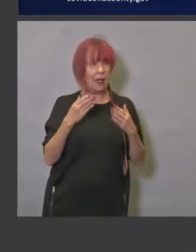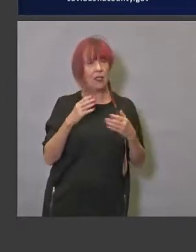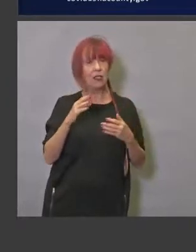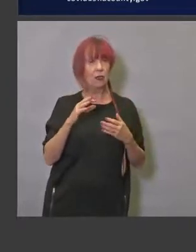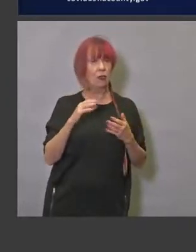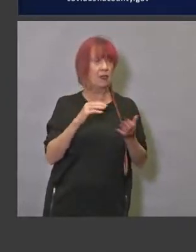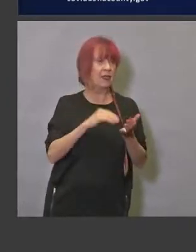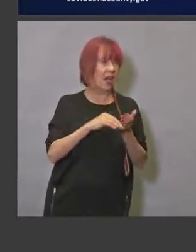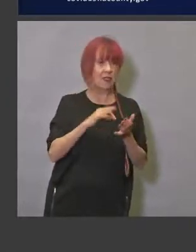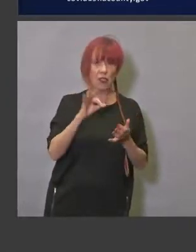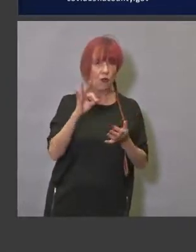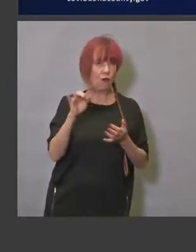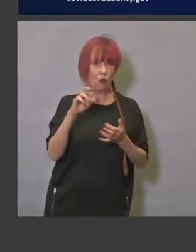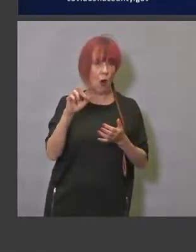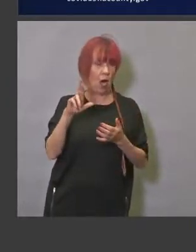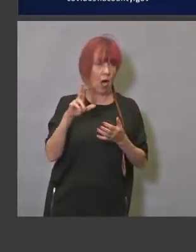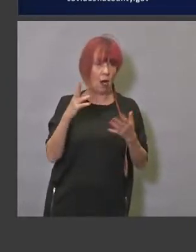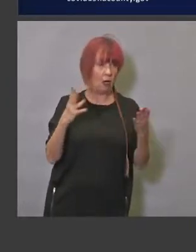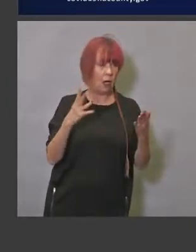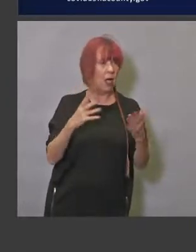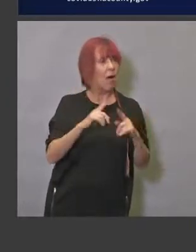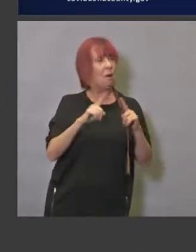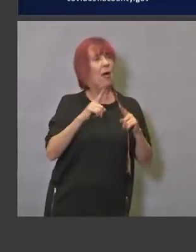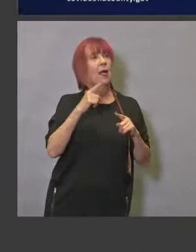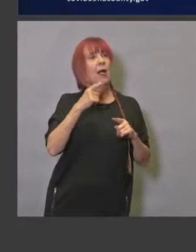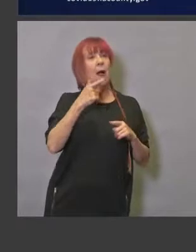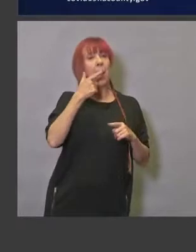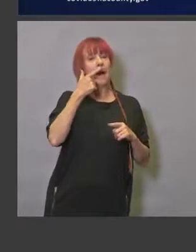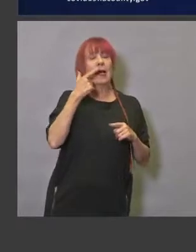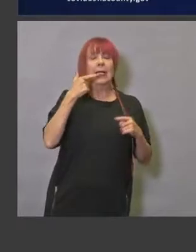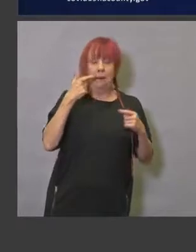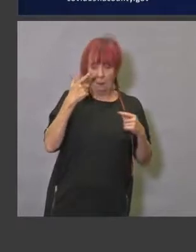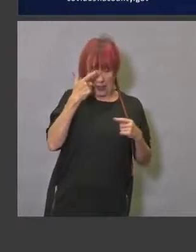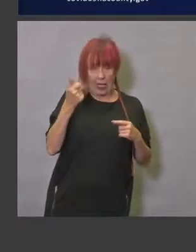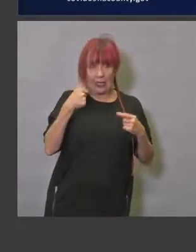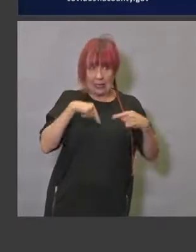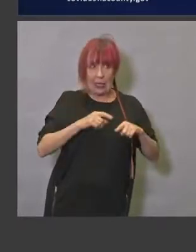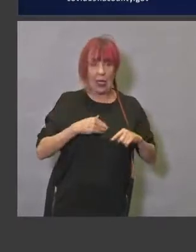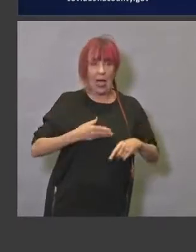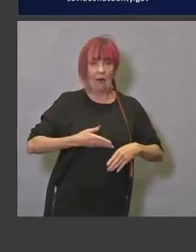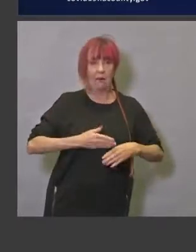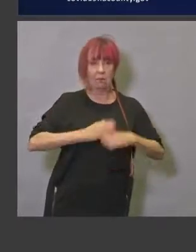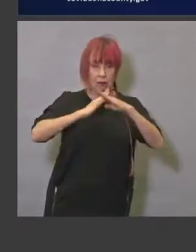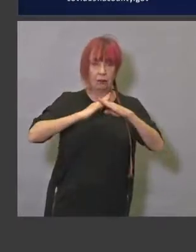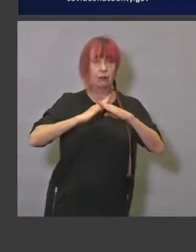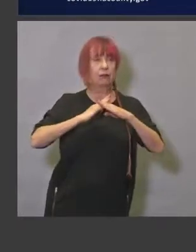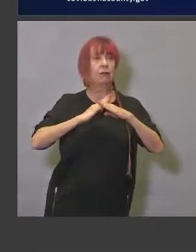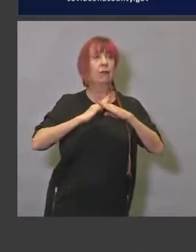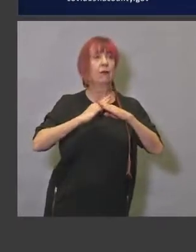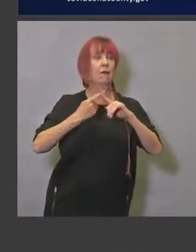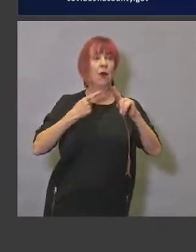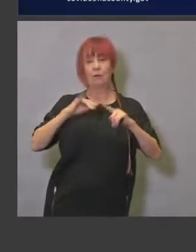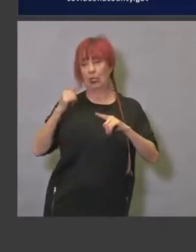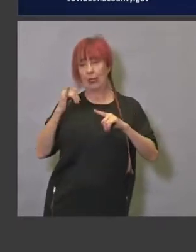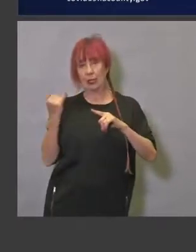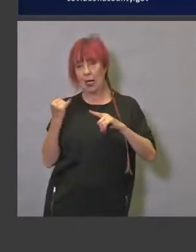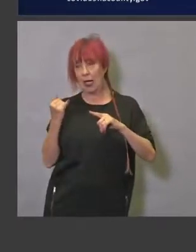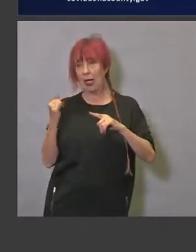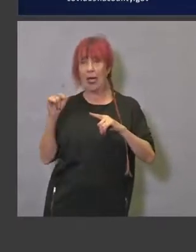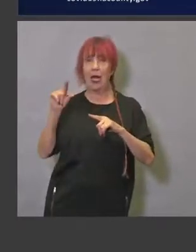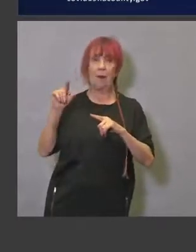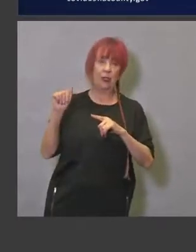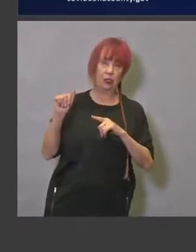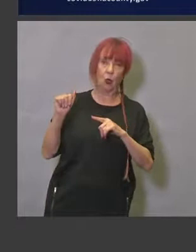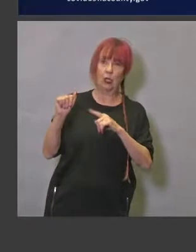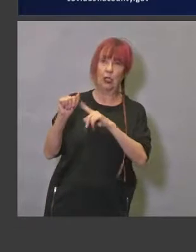Dr. Galley. Do you still, given the roadblocks that J&J hit over the weekend with Georgia becoming the third